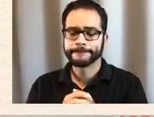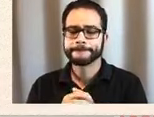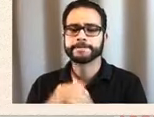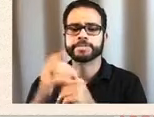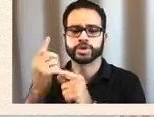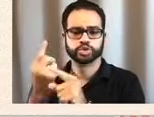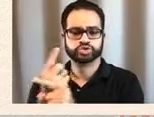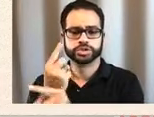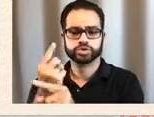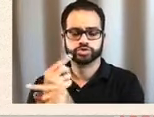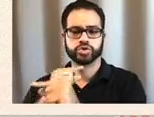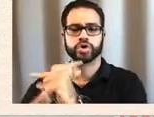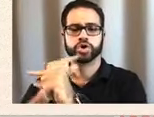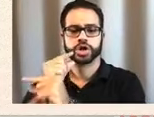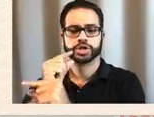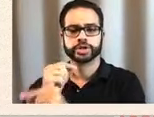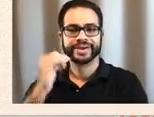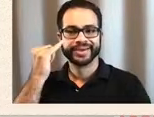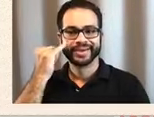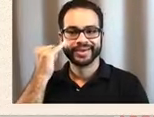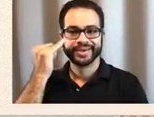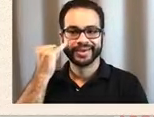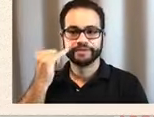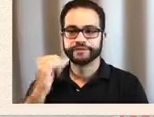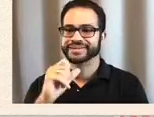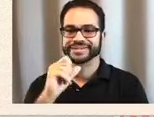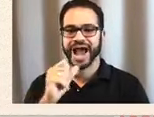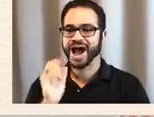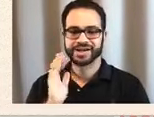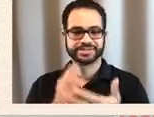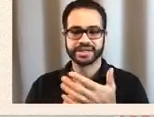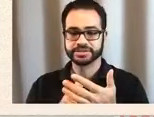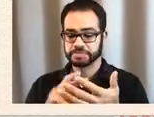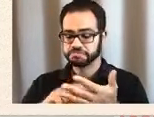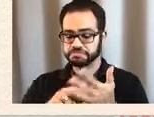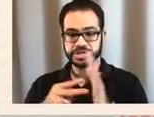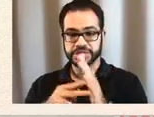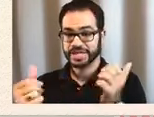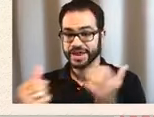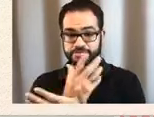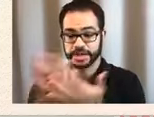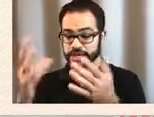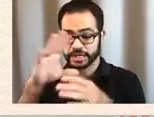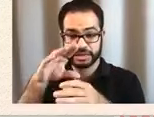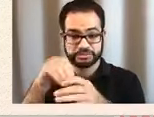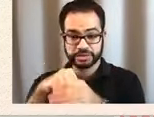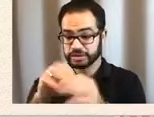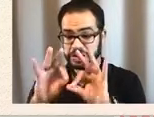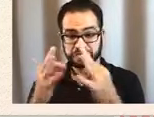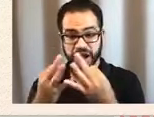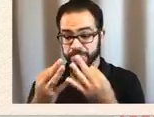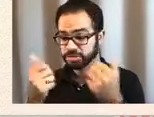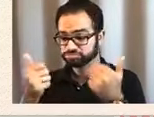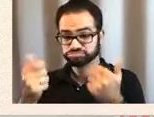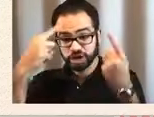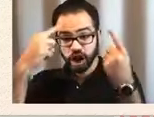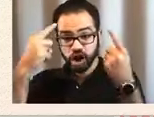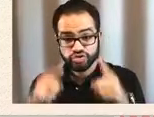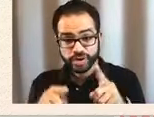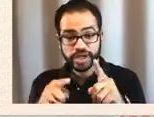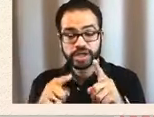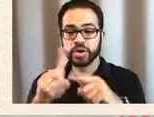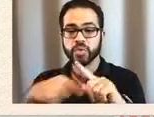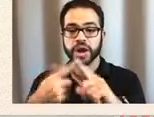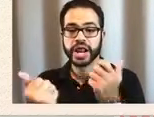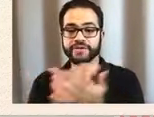is uncontested, meaning everyone in the family is kind of on board, typically once all is said and done, the family